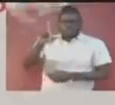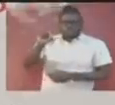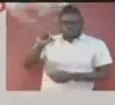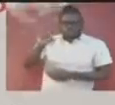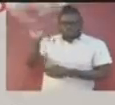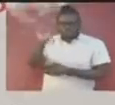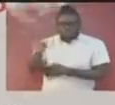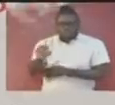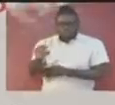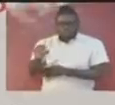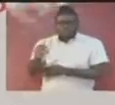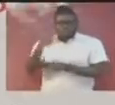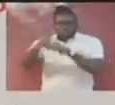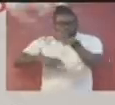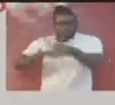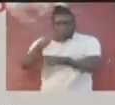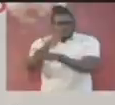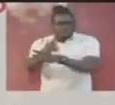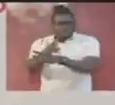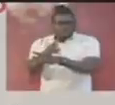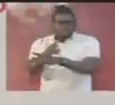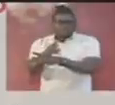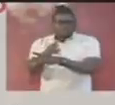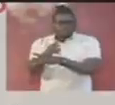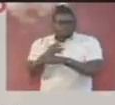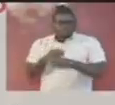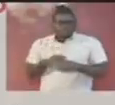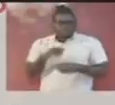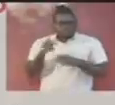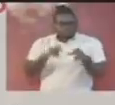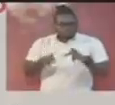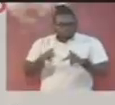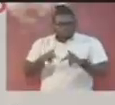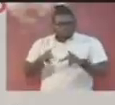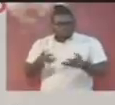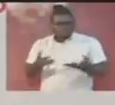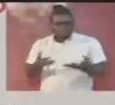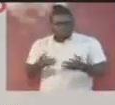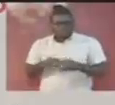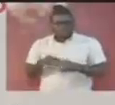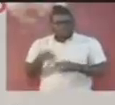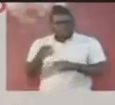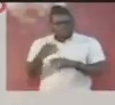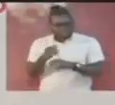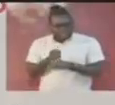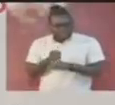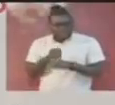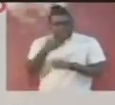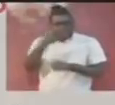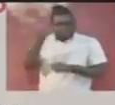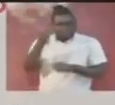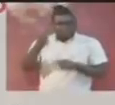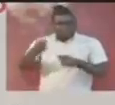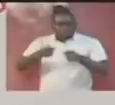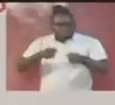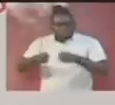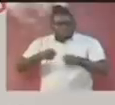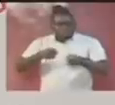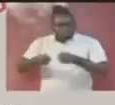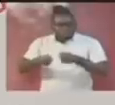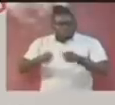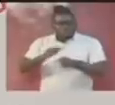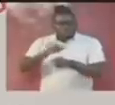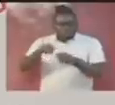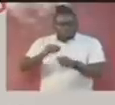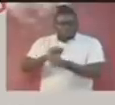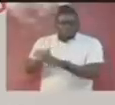end the acute phase of the pandemic. So that is what we are working with and towards that